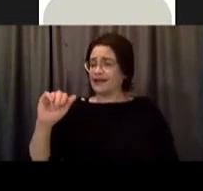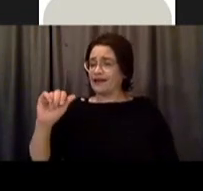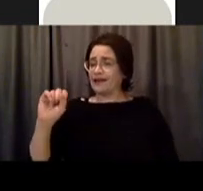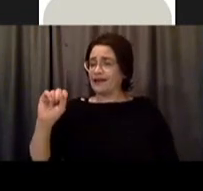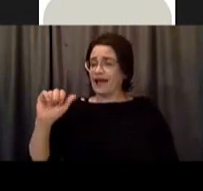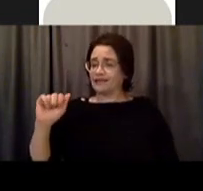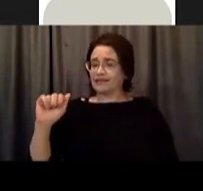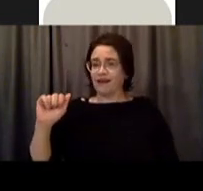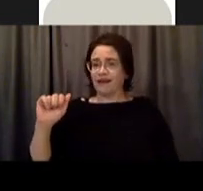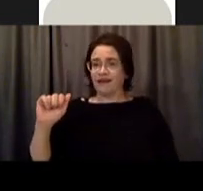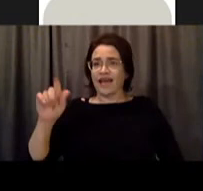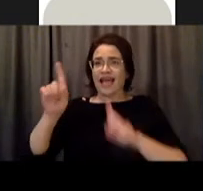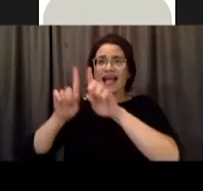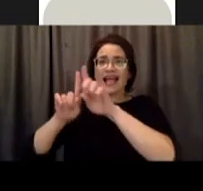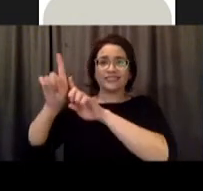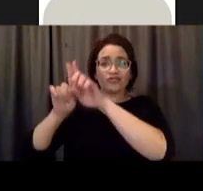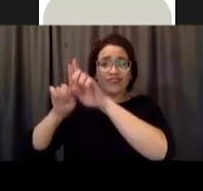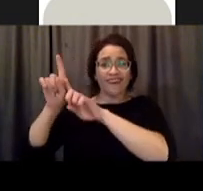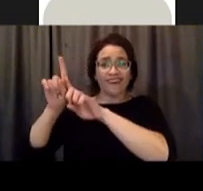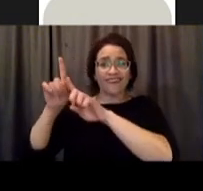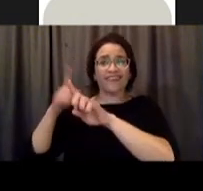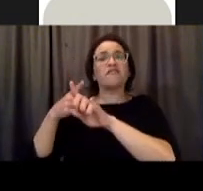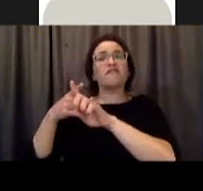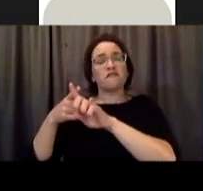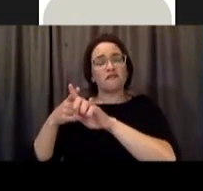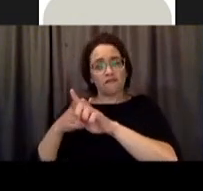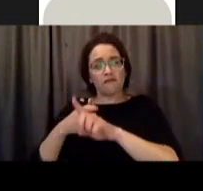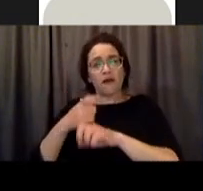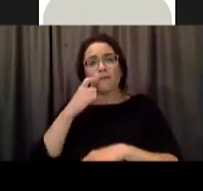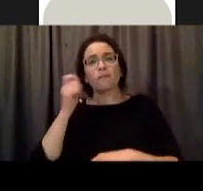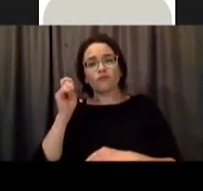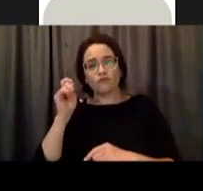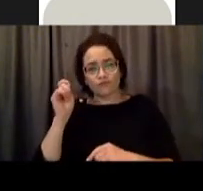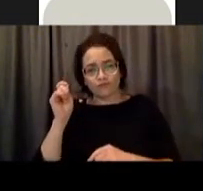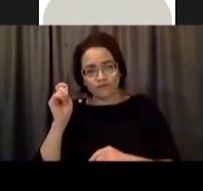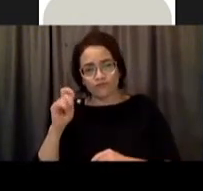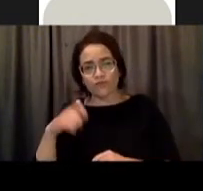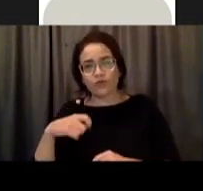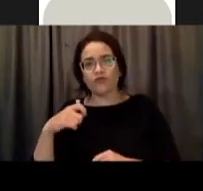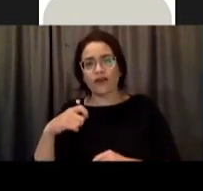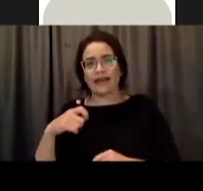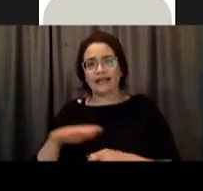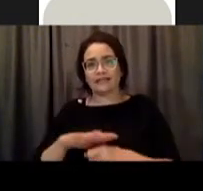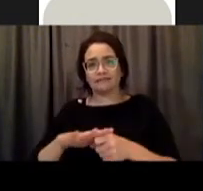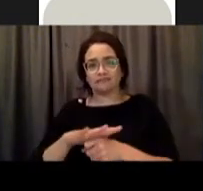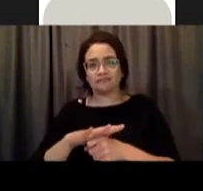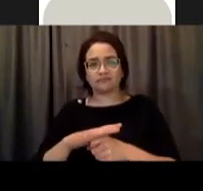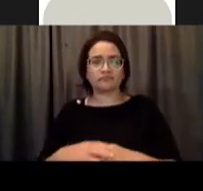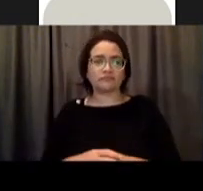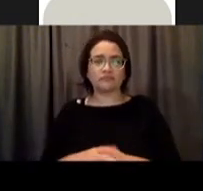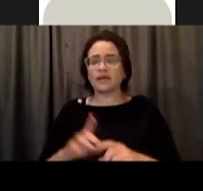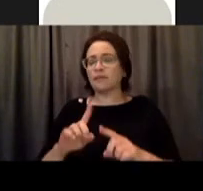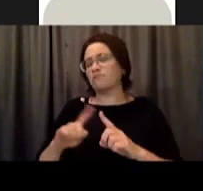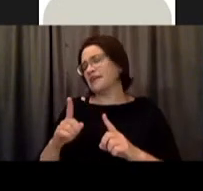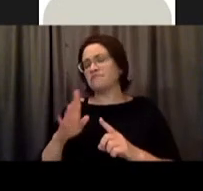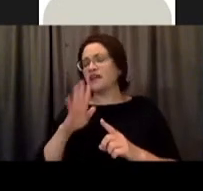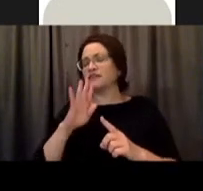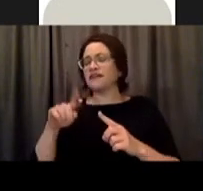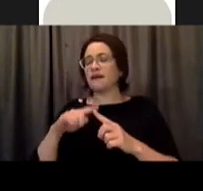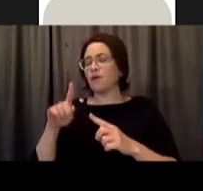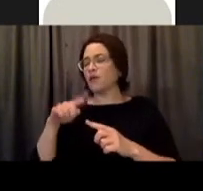community. And I could go on. Ukrainians love to recitate who are all the famous Ukrainians. So sometime, another time, I'll talk about that. But